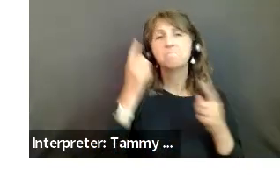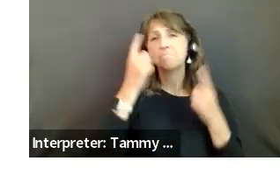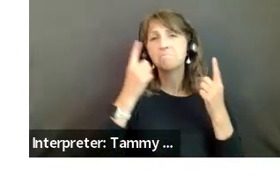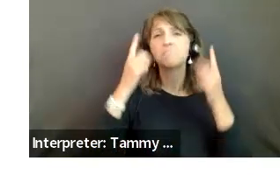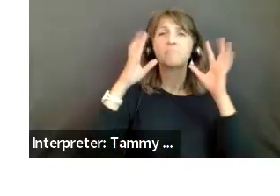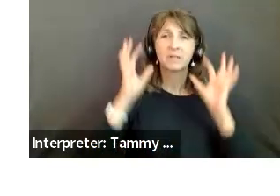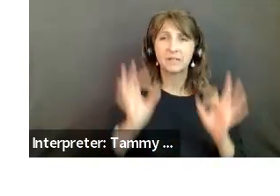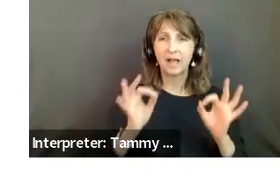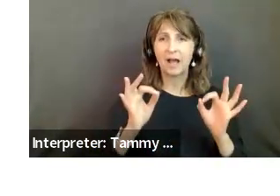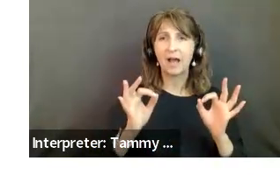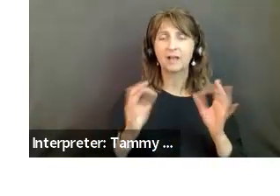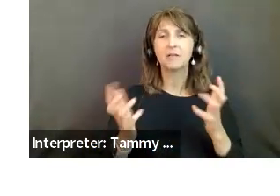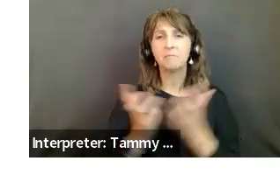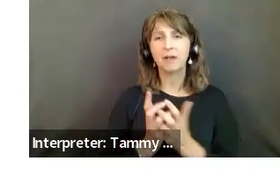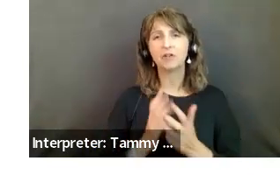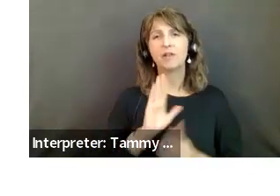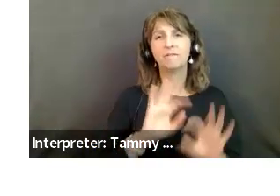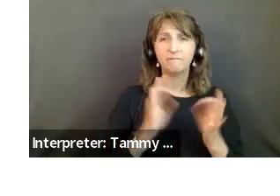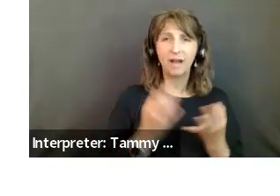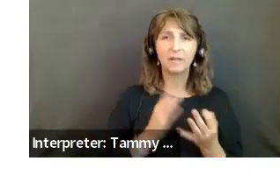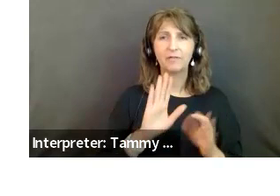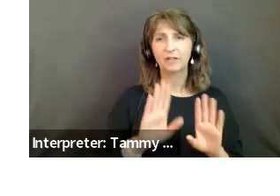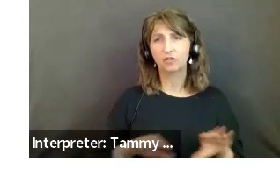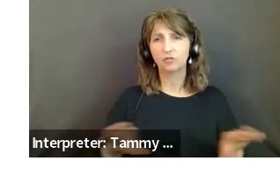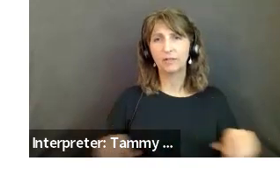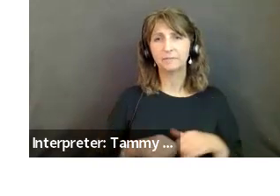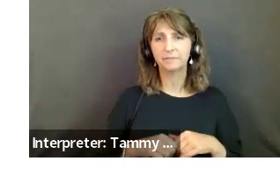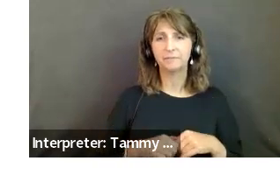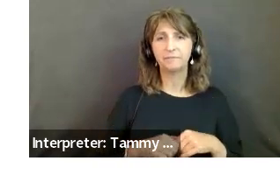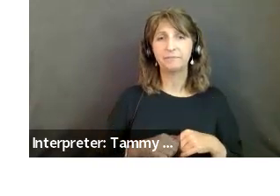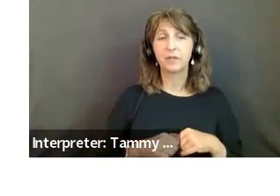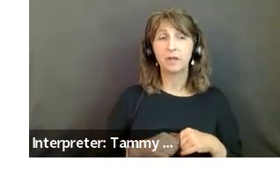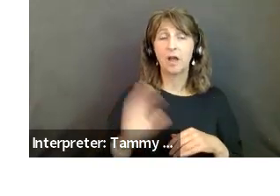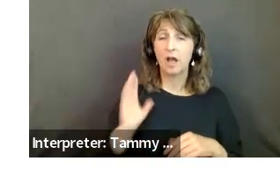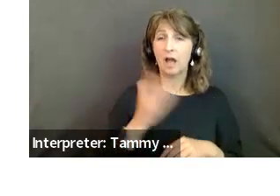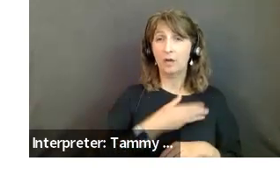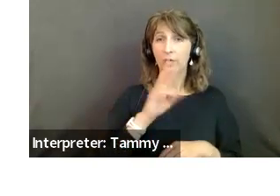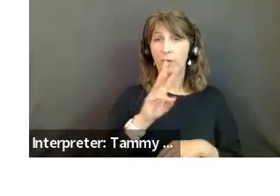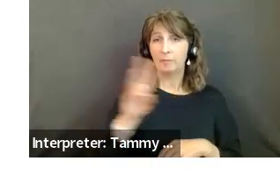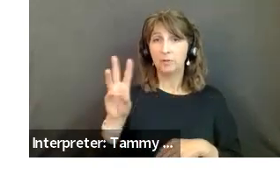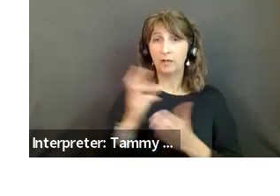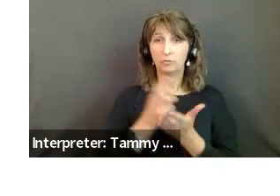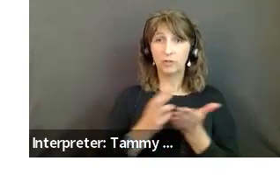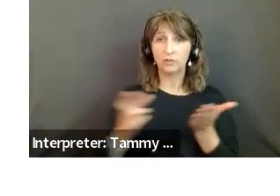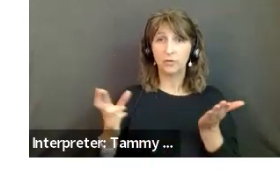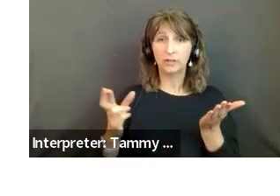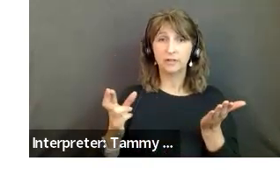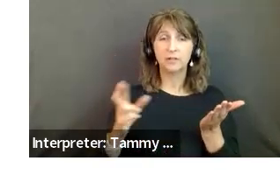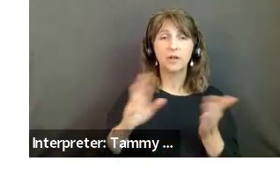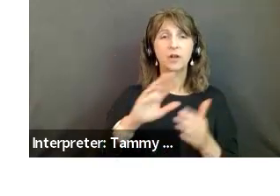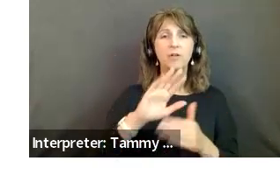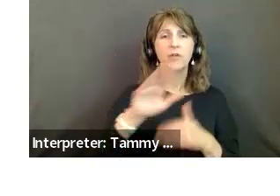and for their children. And all of these resources that we have on our website, they're directed